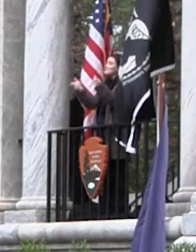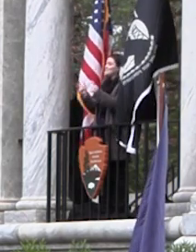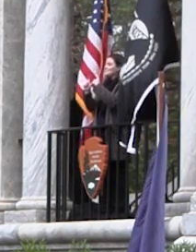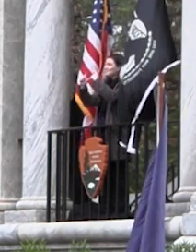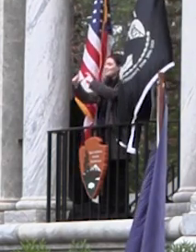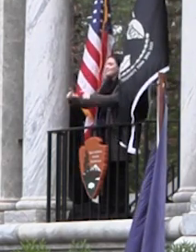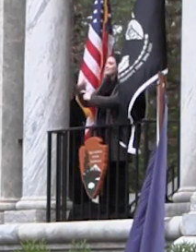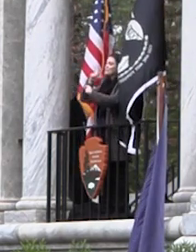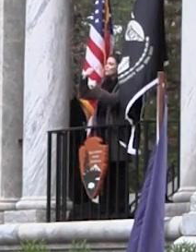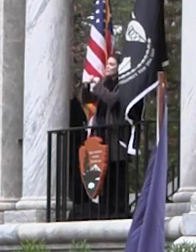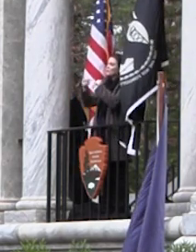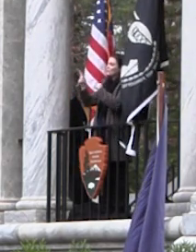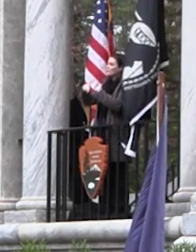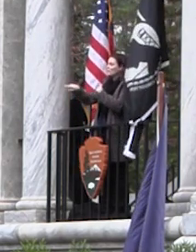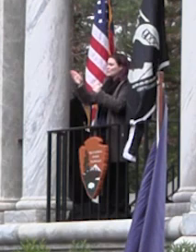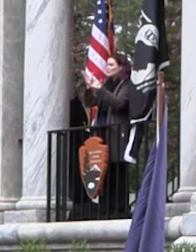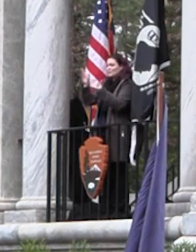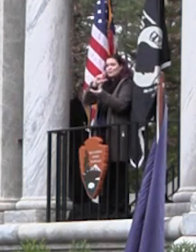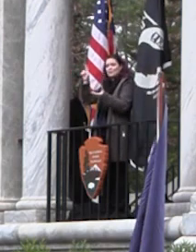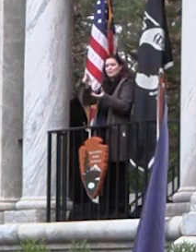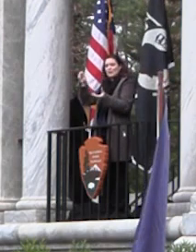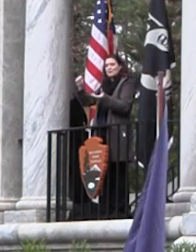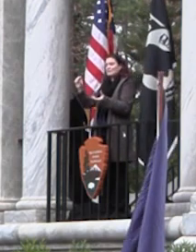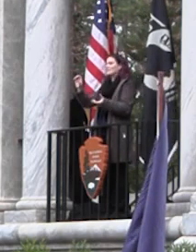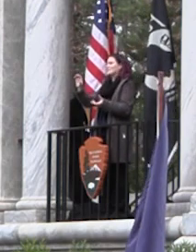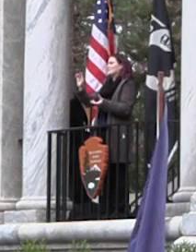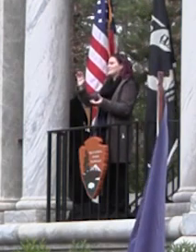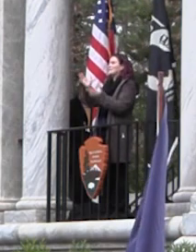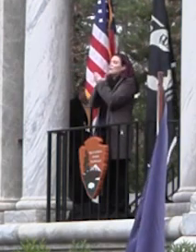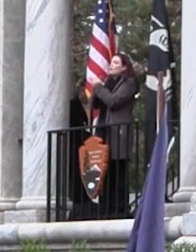have served and are serving in the United States Coast Guard.